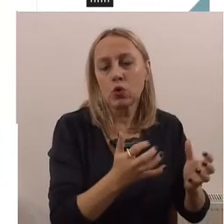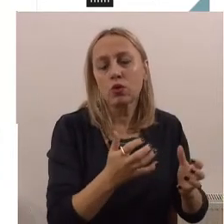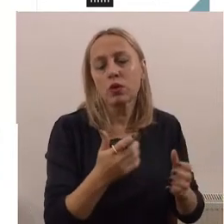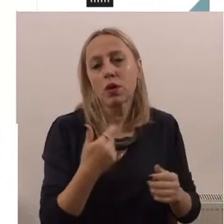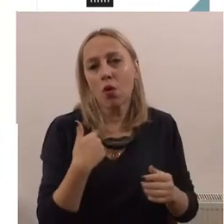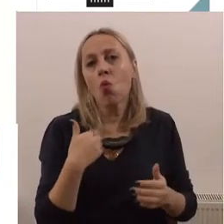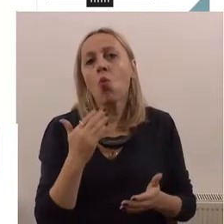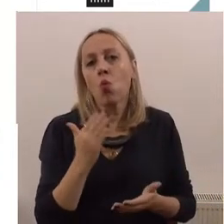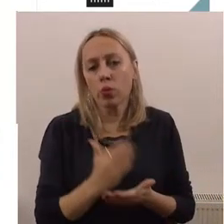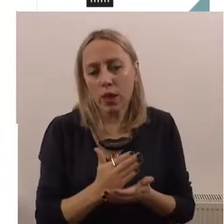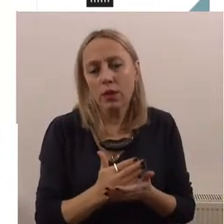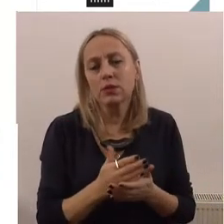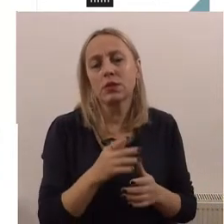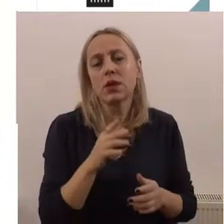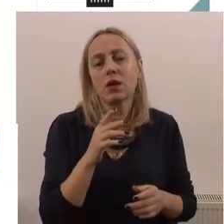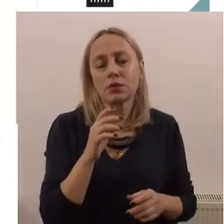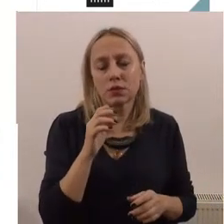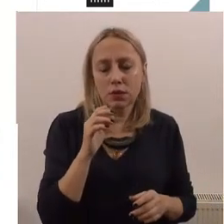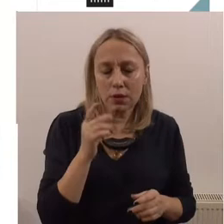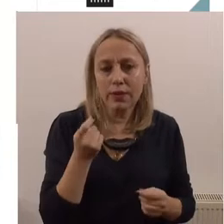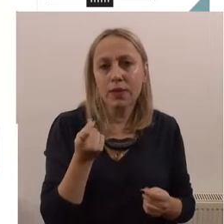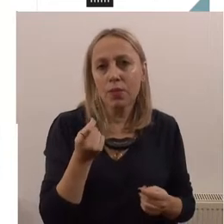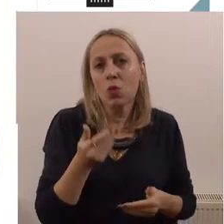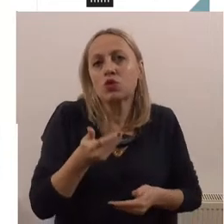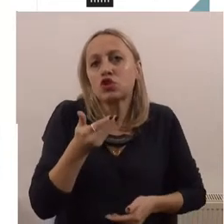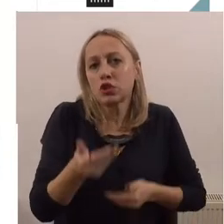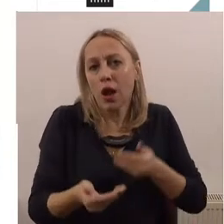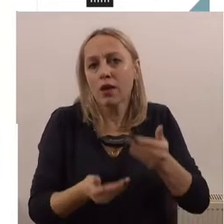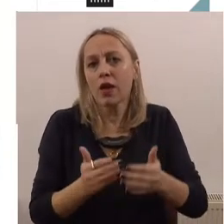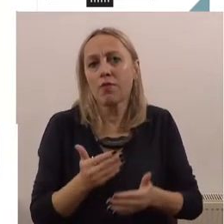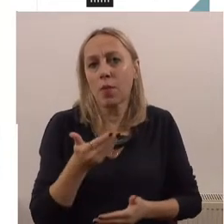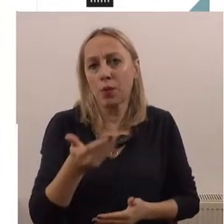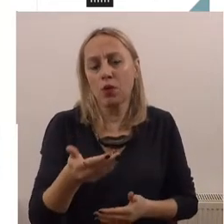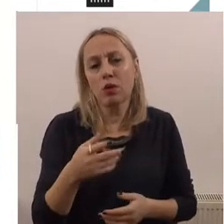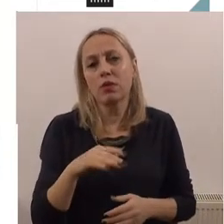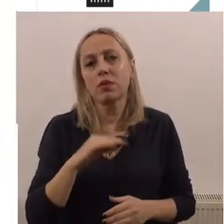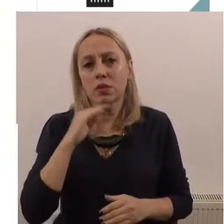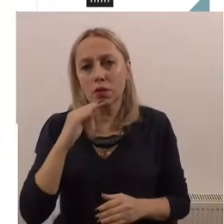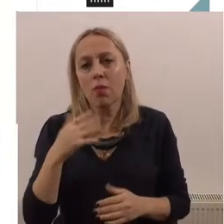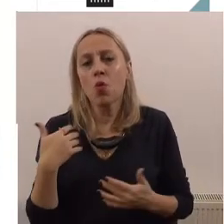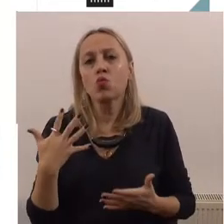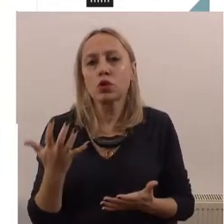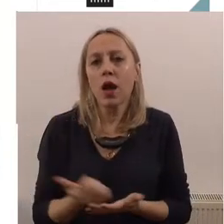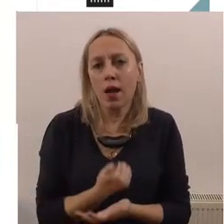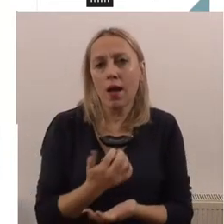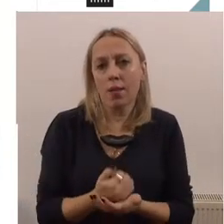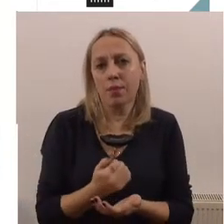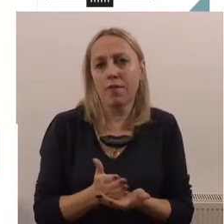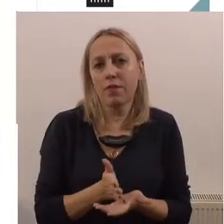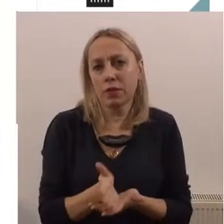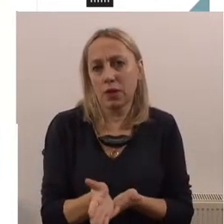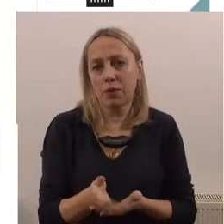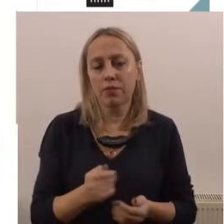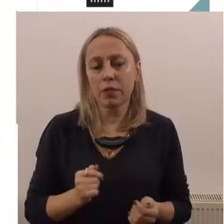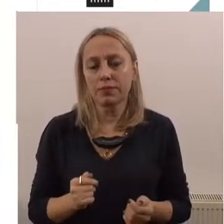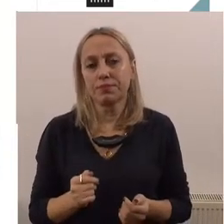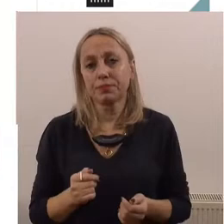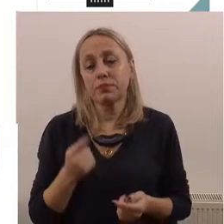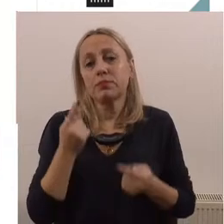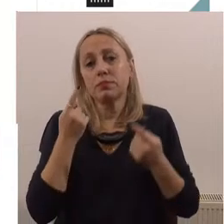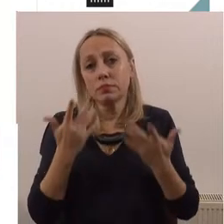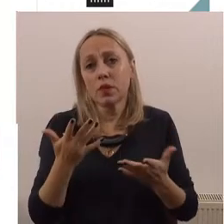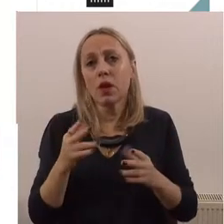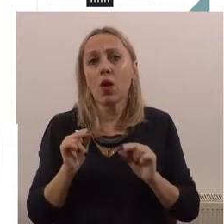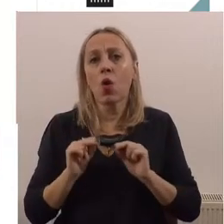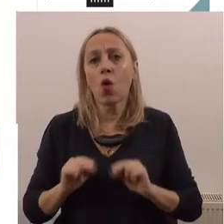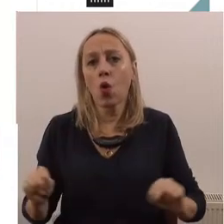be the objects of cultural heritage. So it poses certain difficulties, but still we've made quite a bit progress